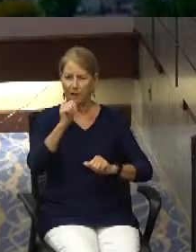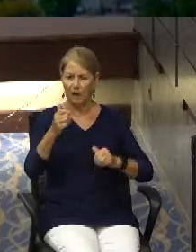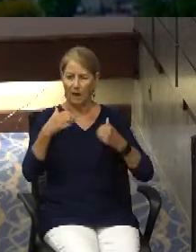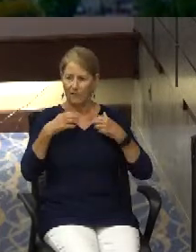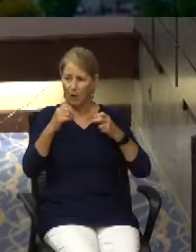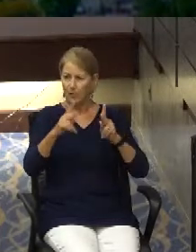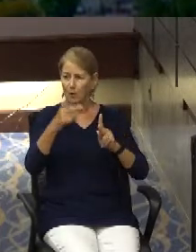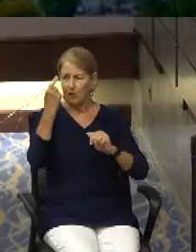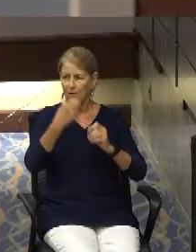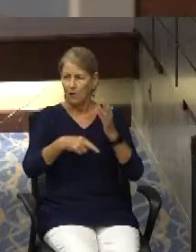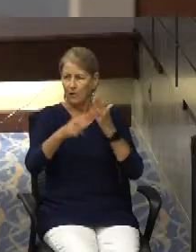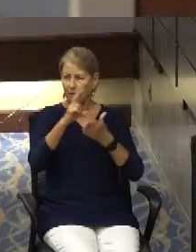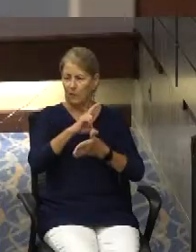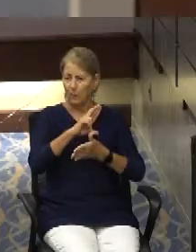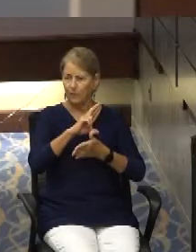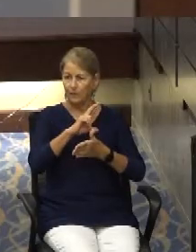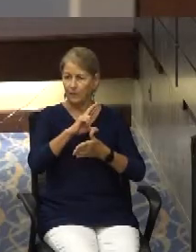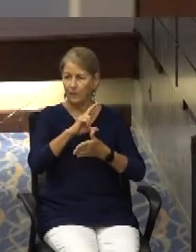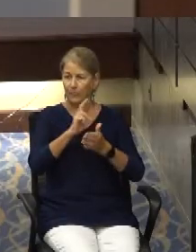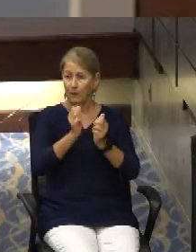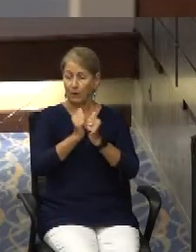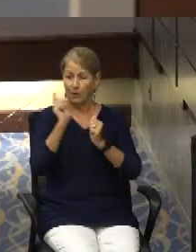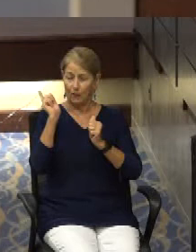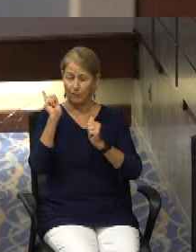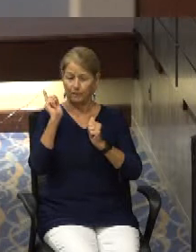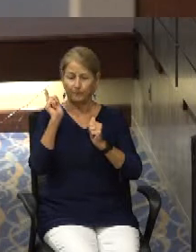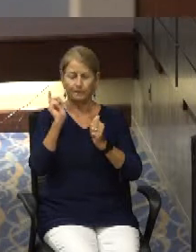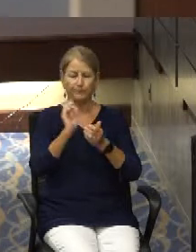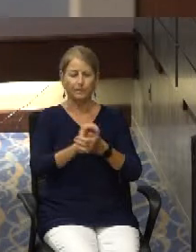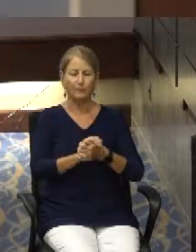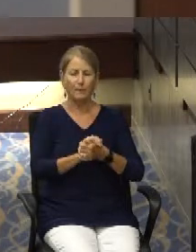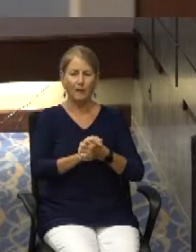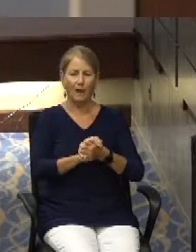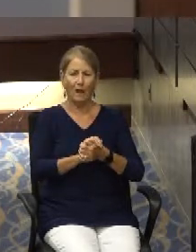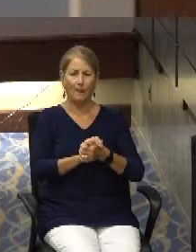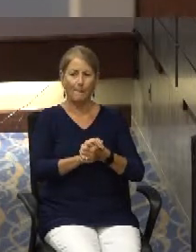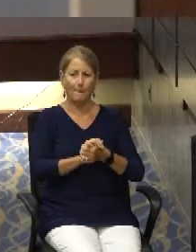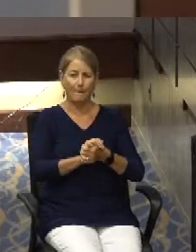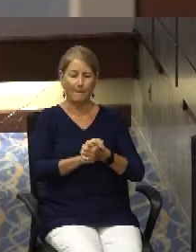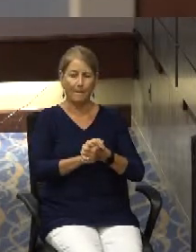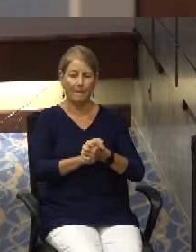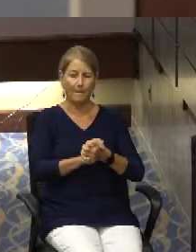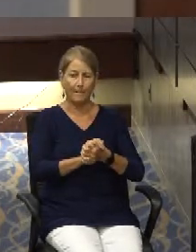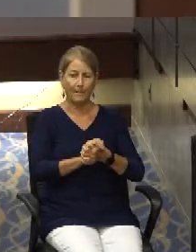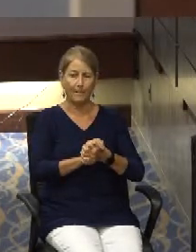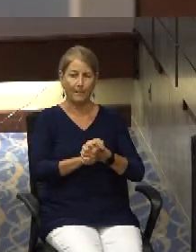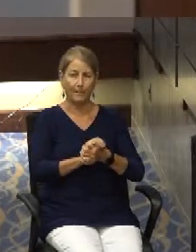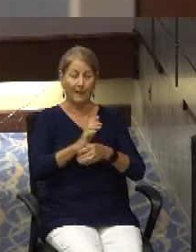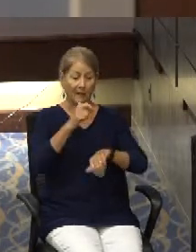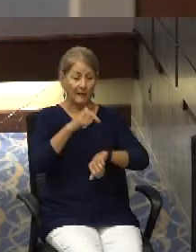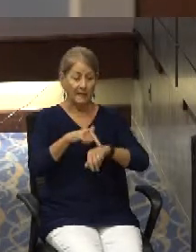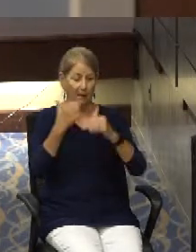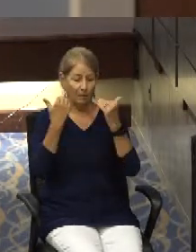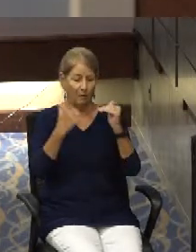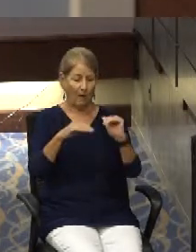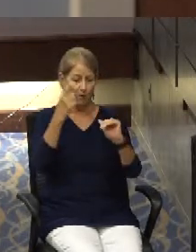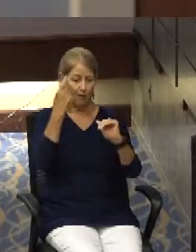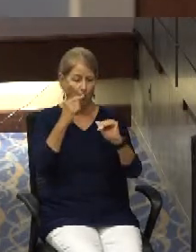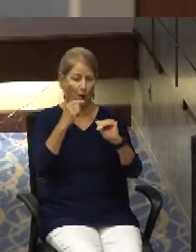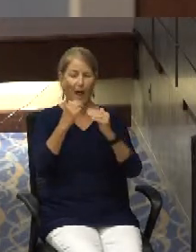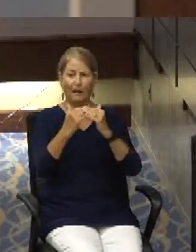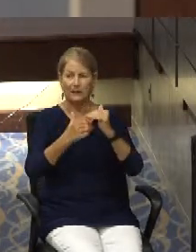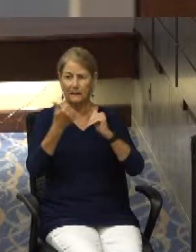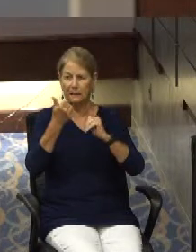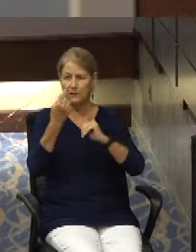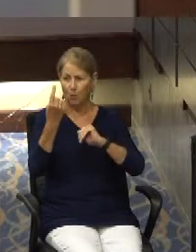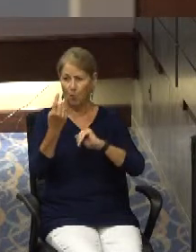review with you. The time frame for at least